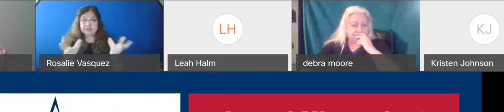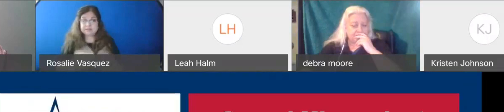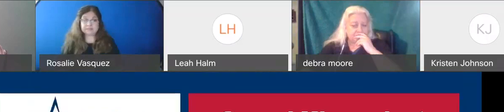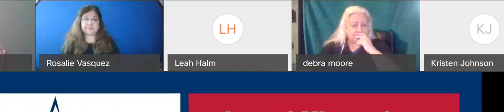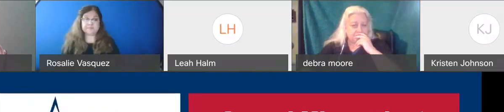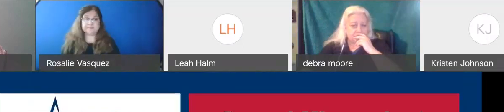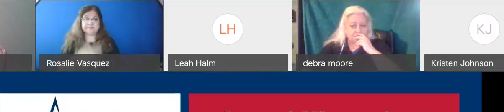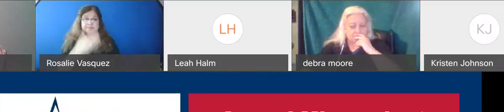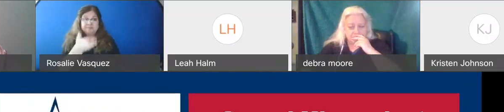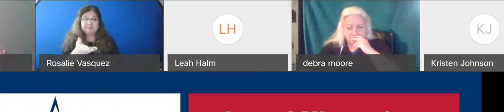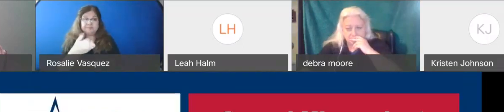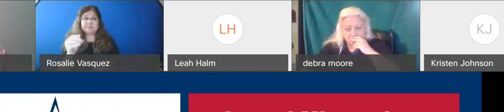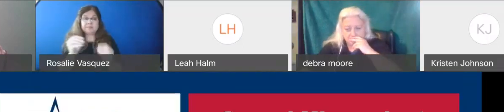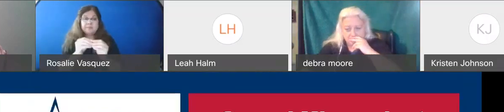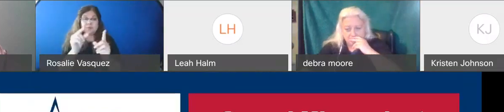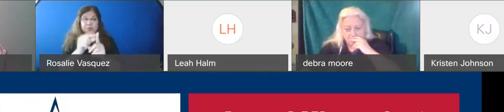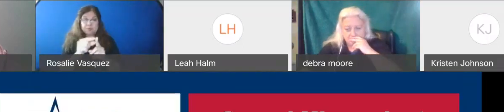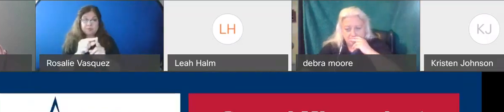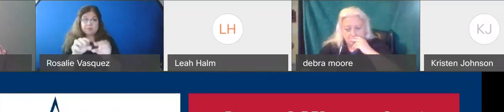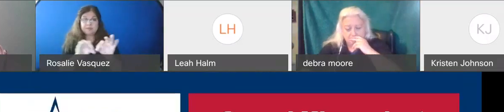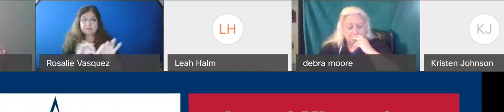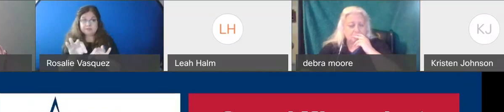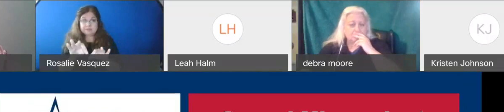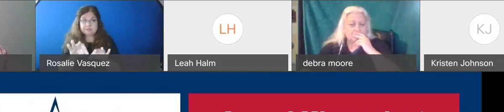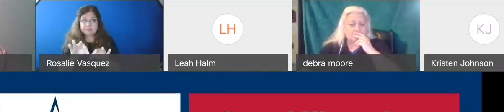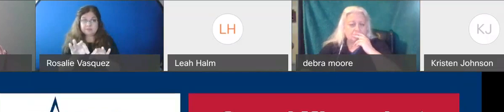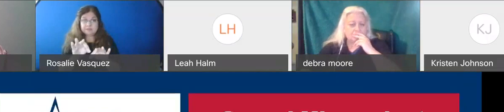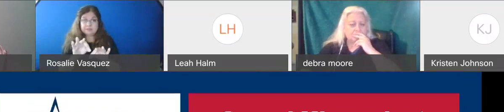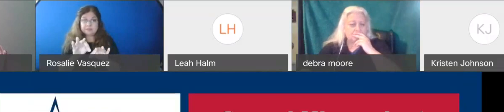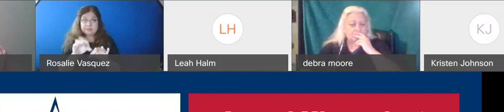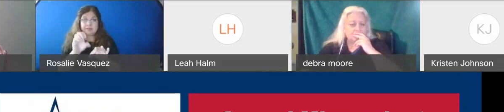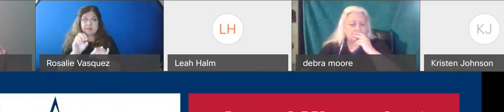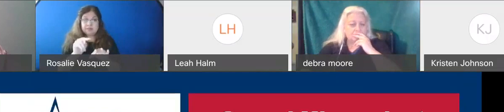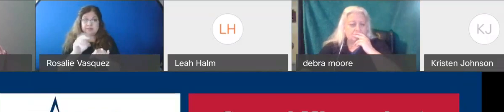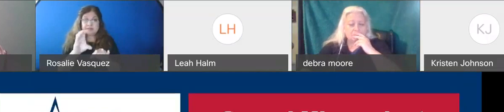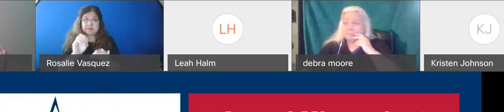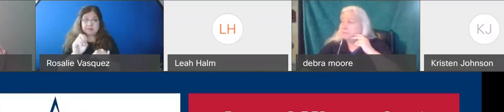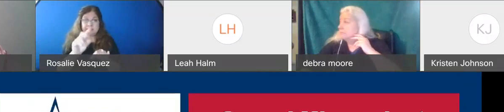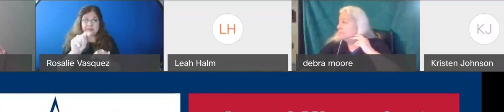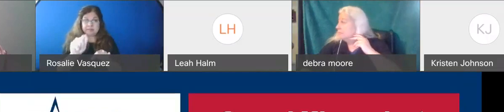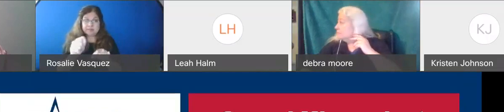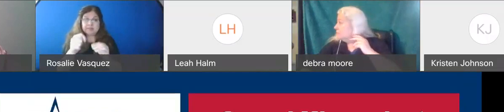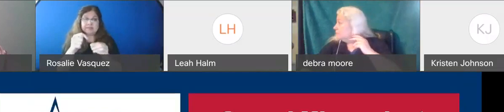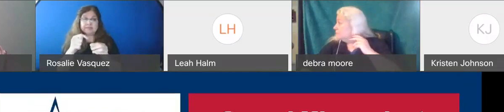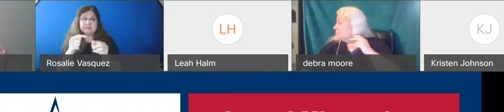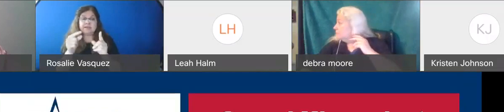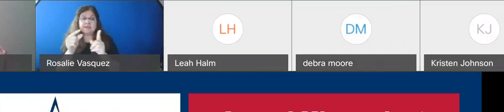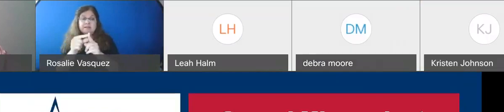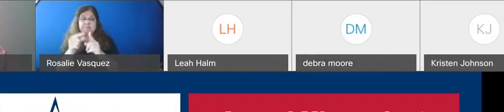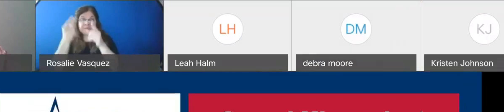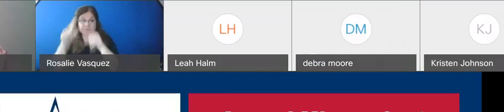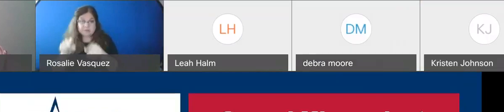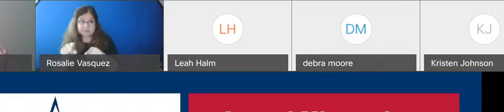On this slide, some more terms and definitions. Consent is a voluntary and positive agreement between those engaging in